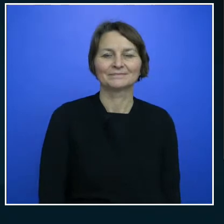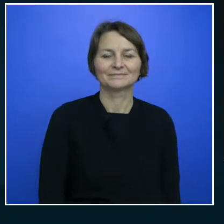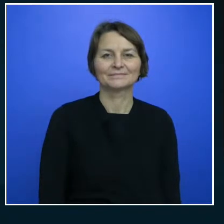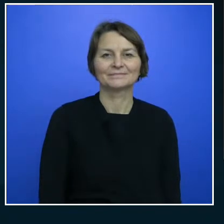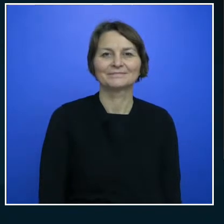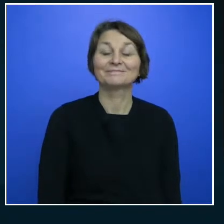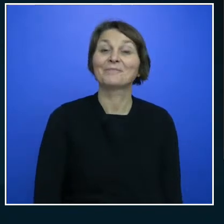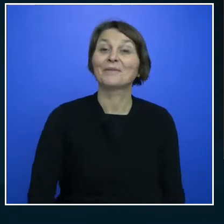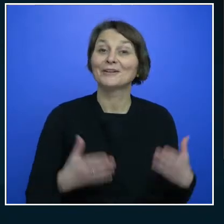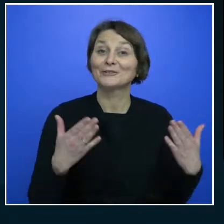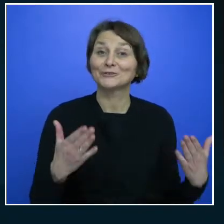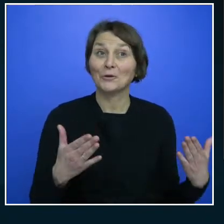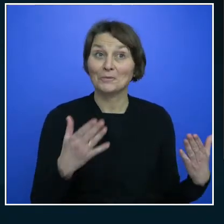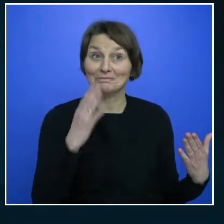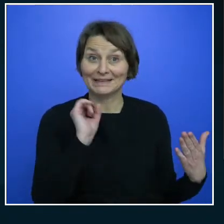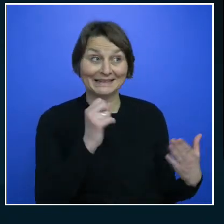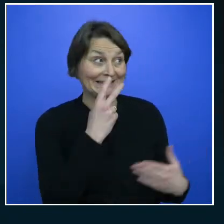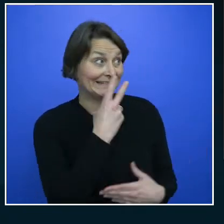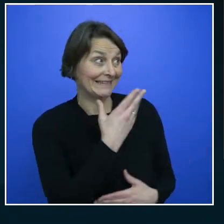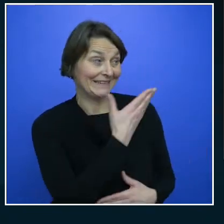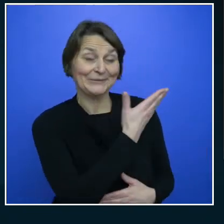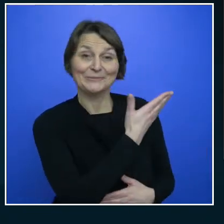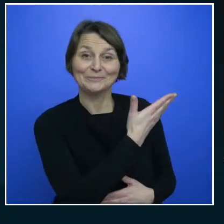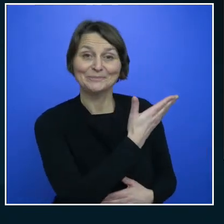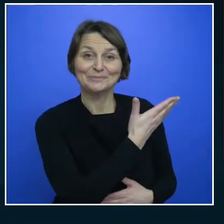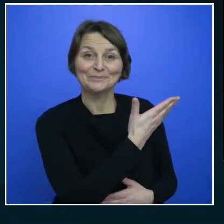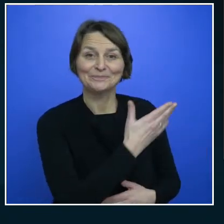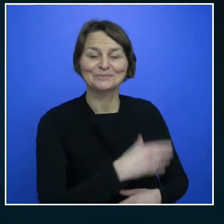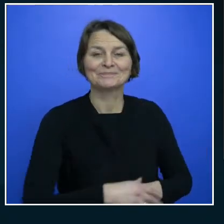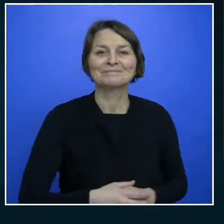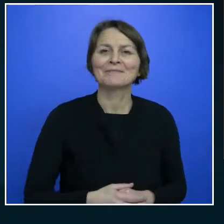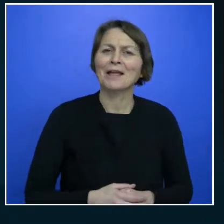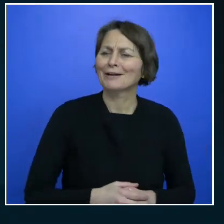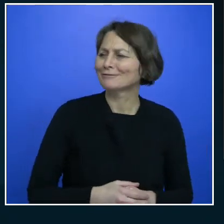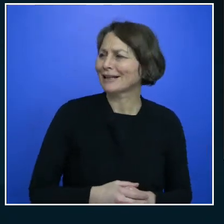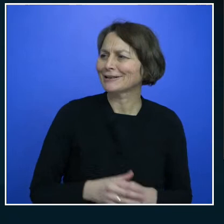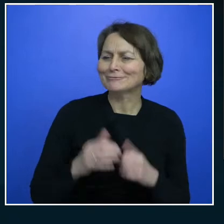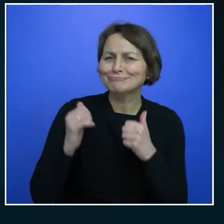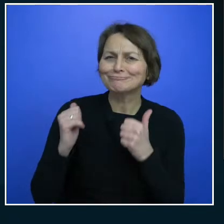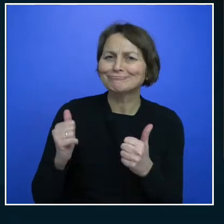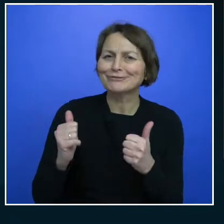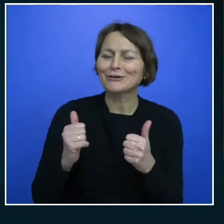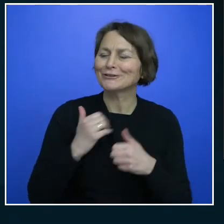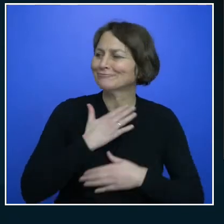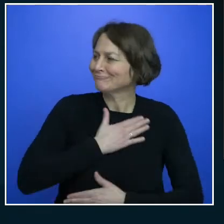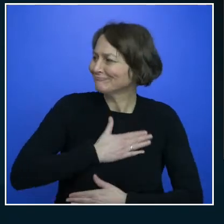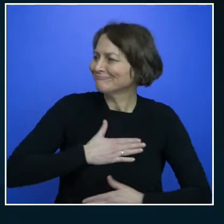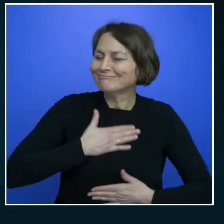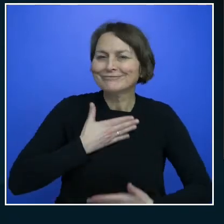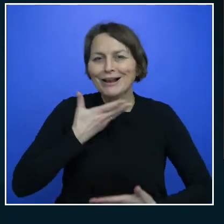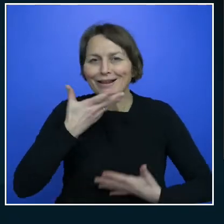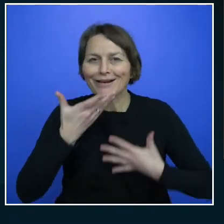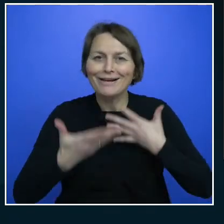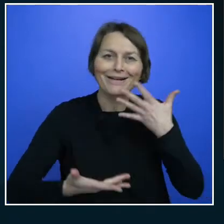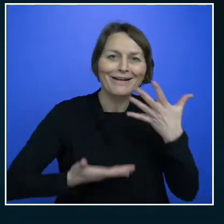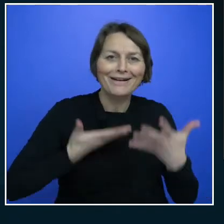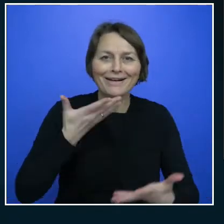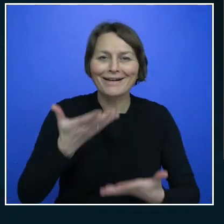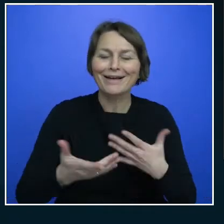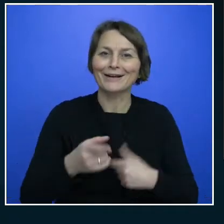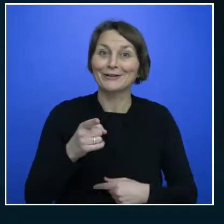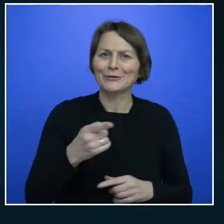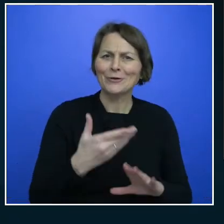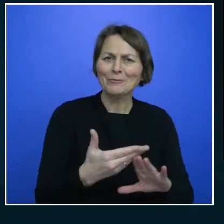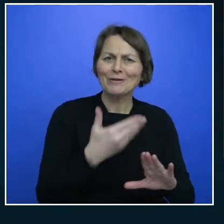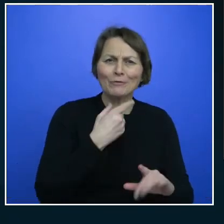So you should be able to see that now, and that was a fun introduction. I actually enjoyed that you actually put that error still in, because that's